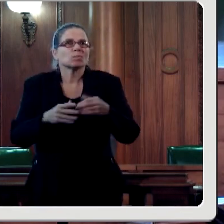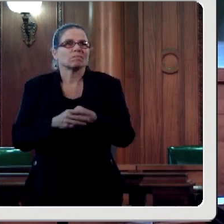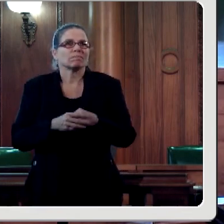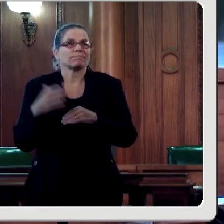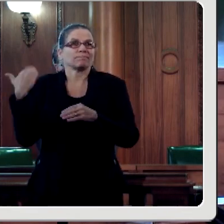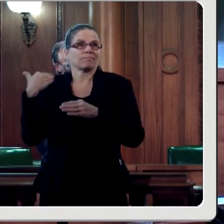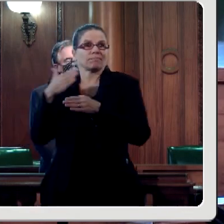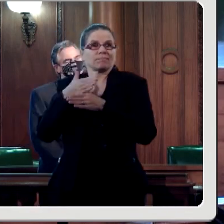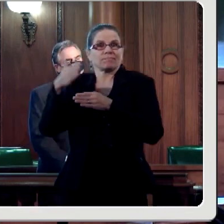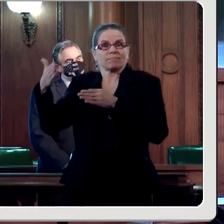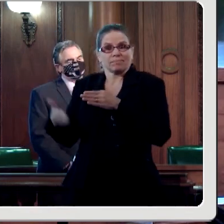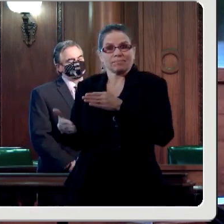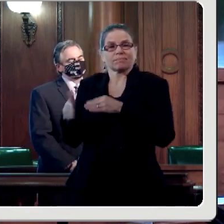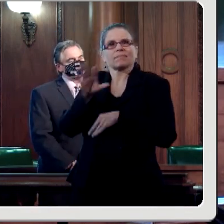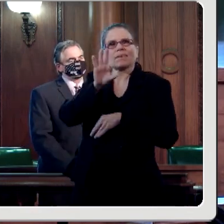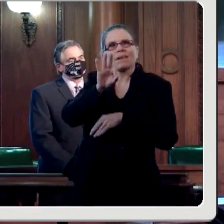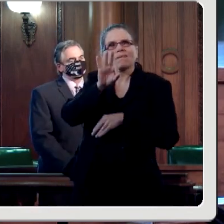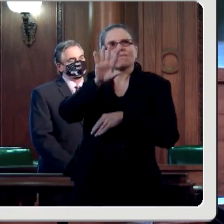94,768.